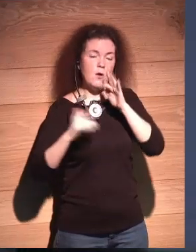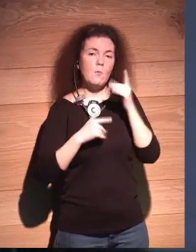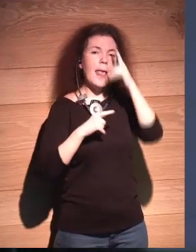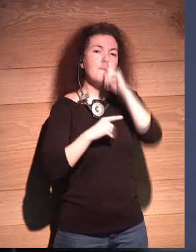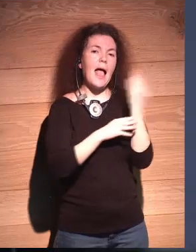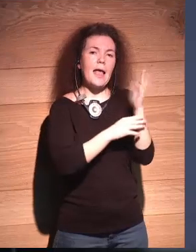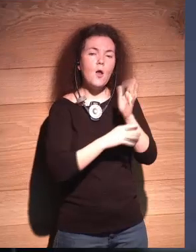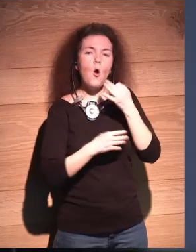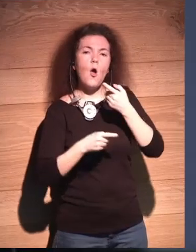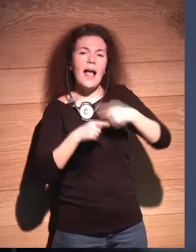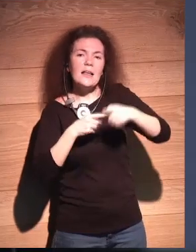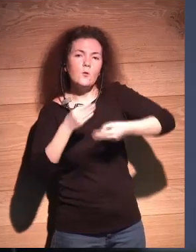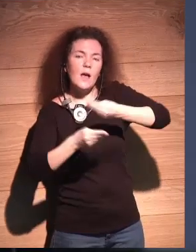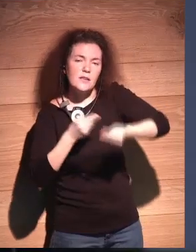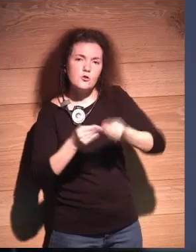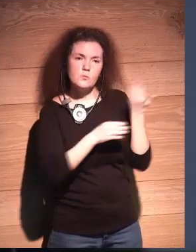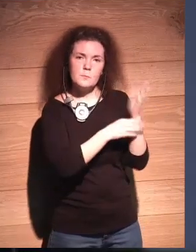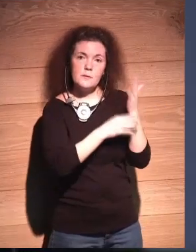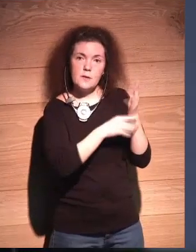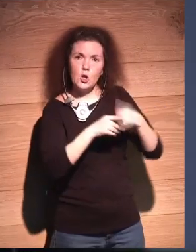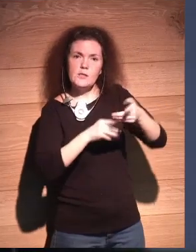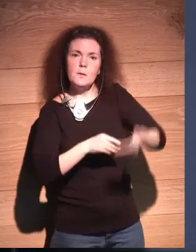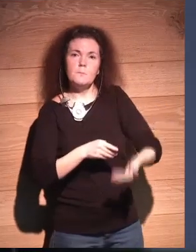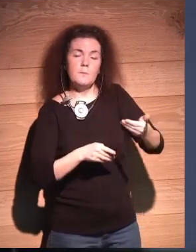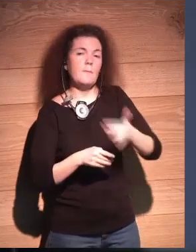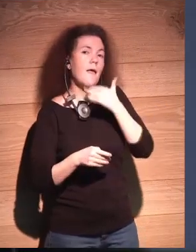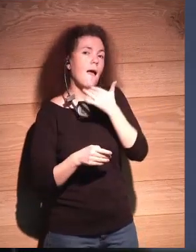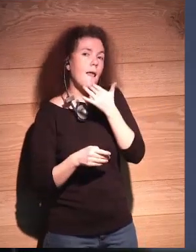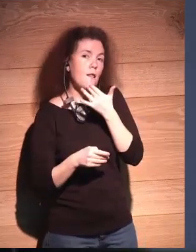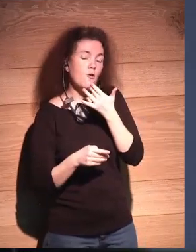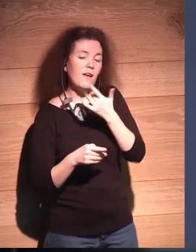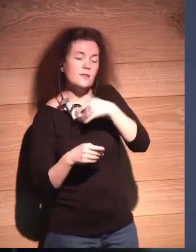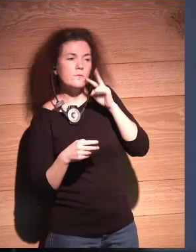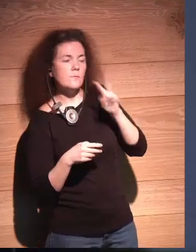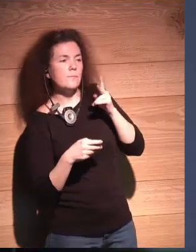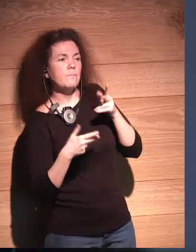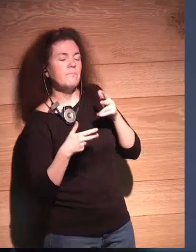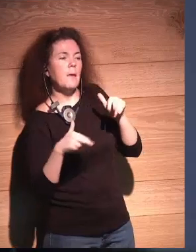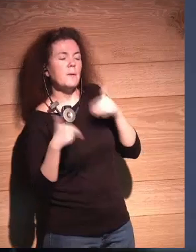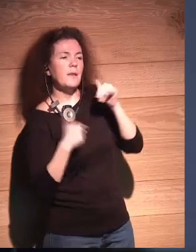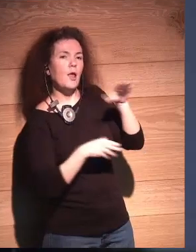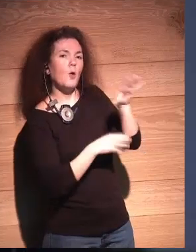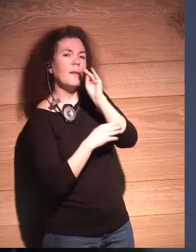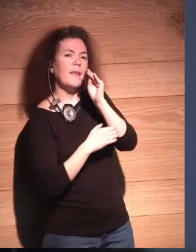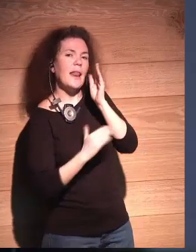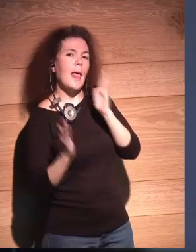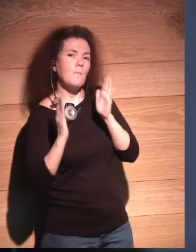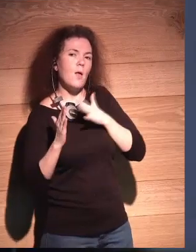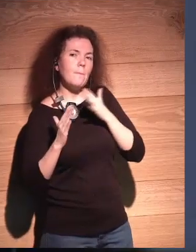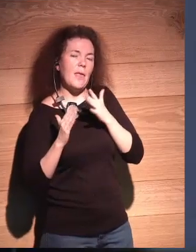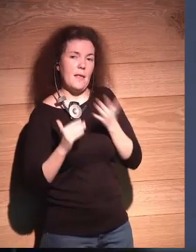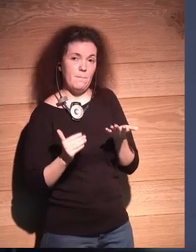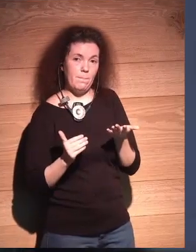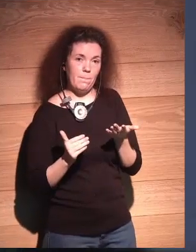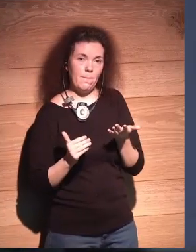Artists can tell about their times by using facts or actions, and they allow us to understand our